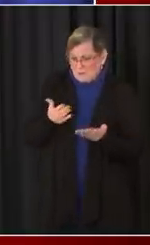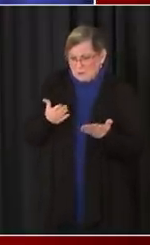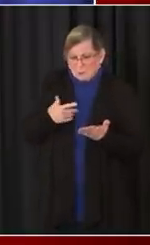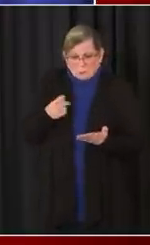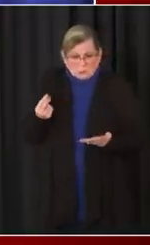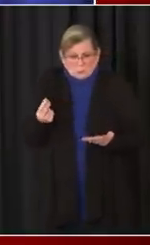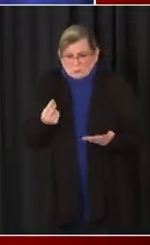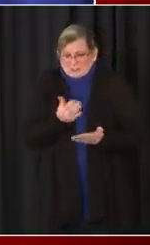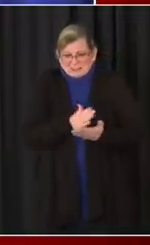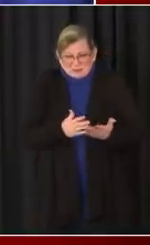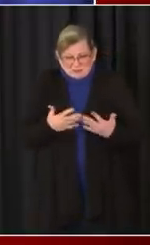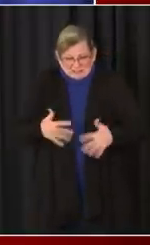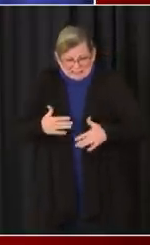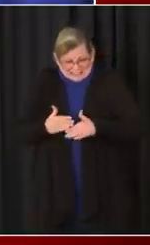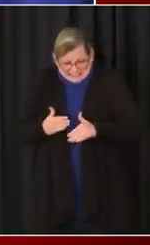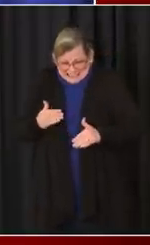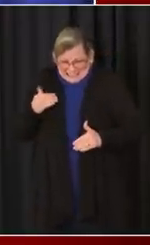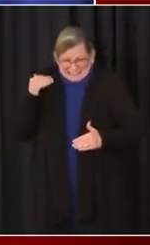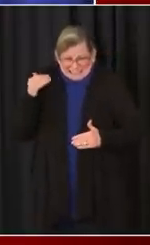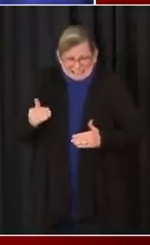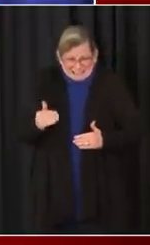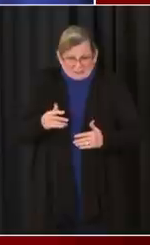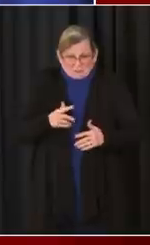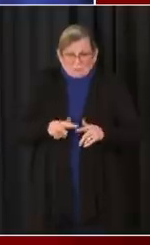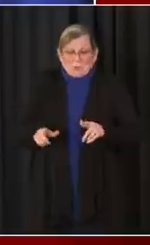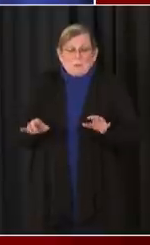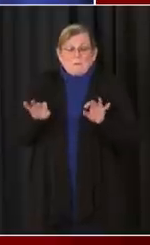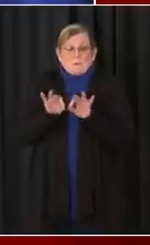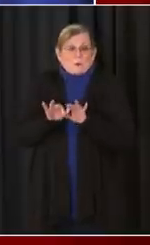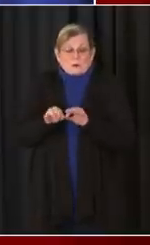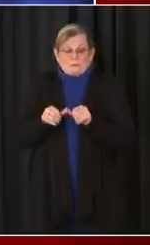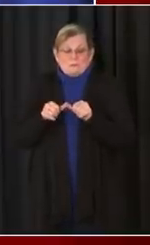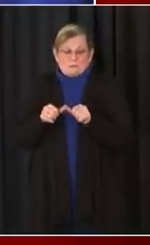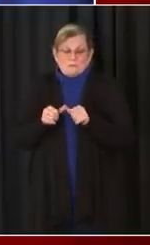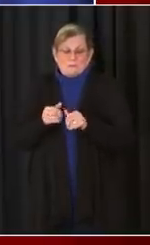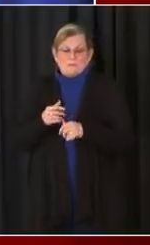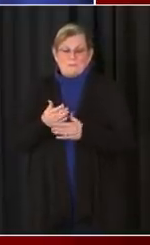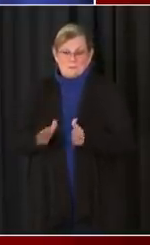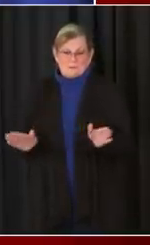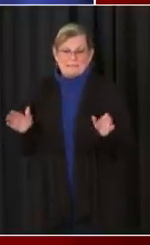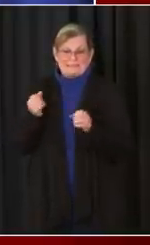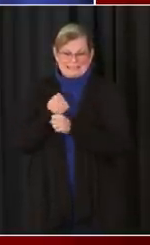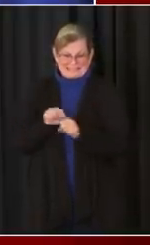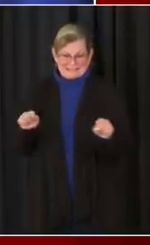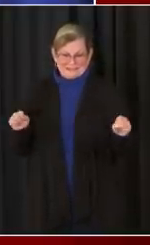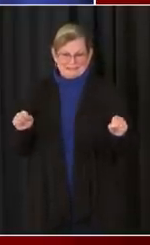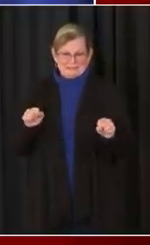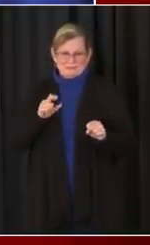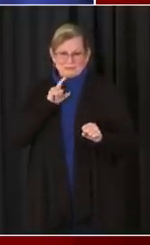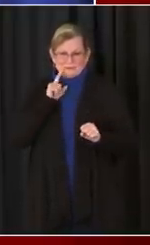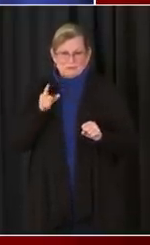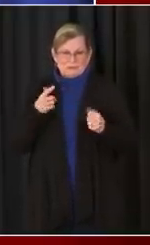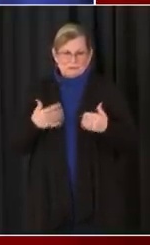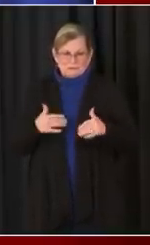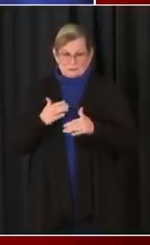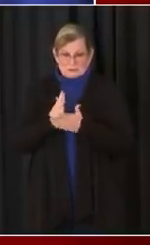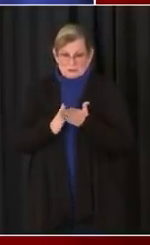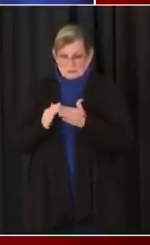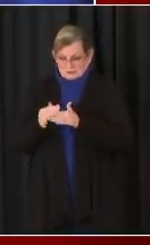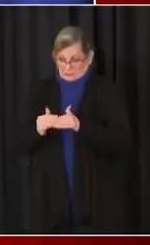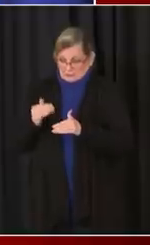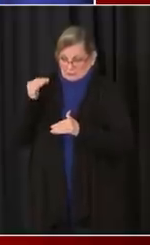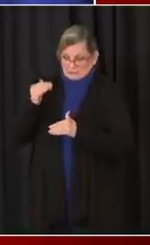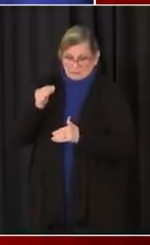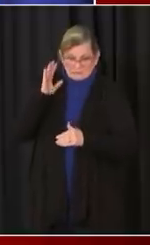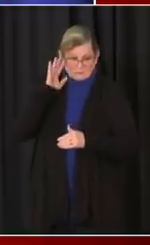some extraordinary things to maintain public safety. And a curfew is an extraordinary thing that we have to